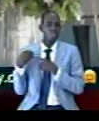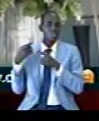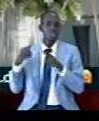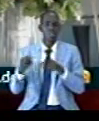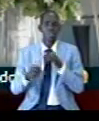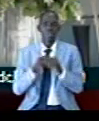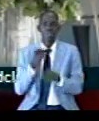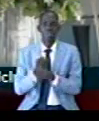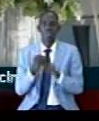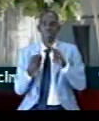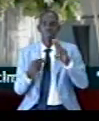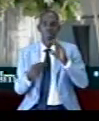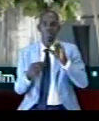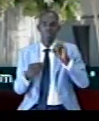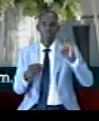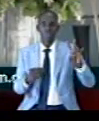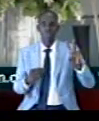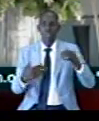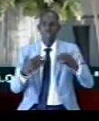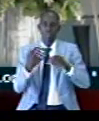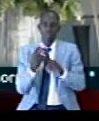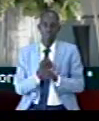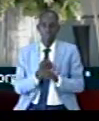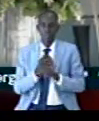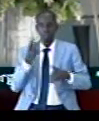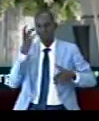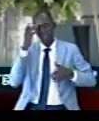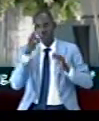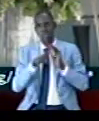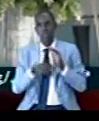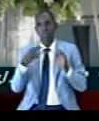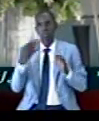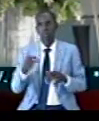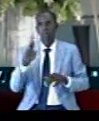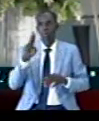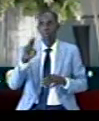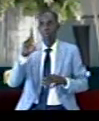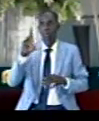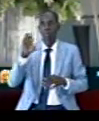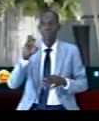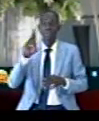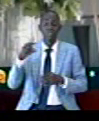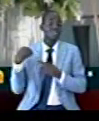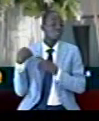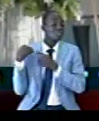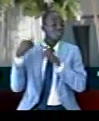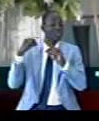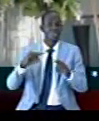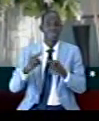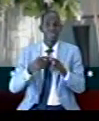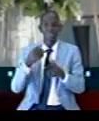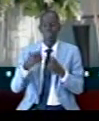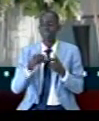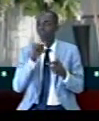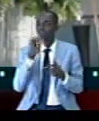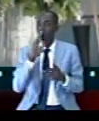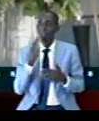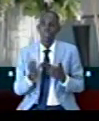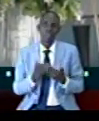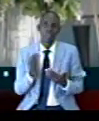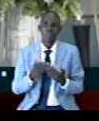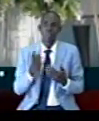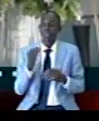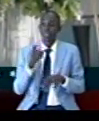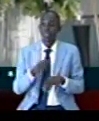was diagnosed with ulcer. Since then it has not been easy with me. Most of the time, any time I